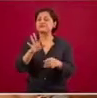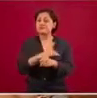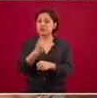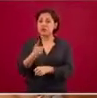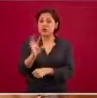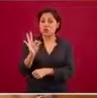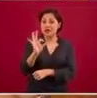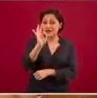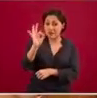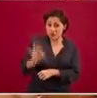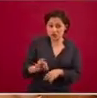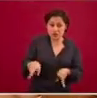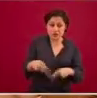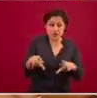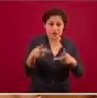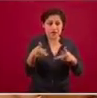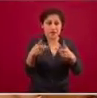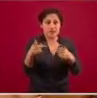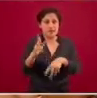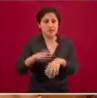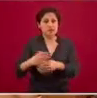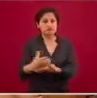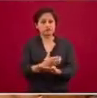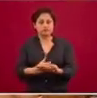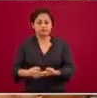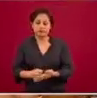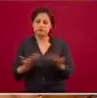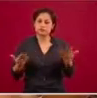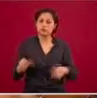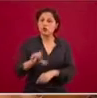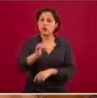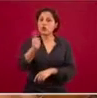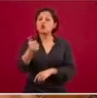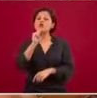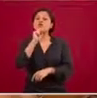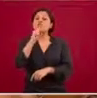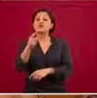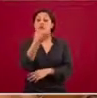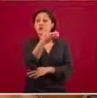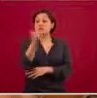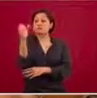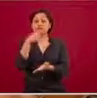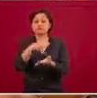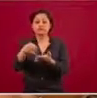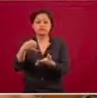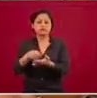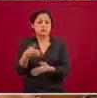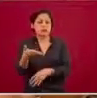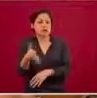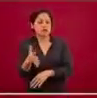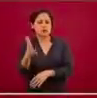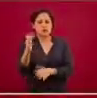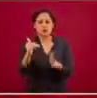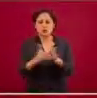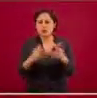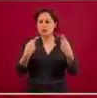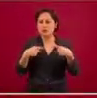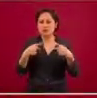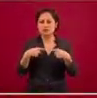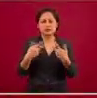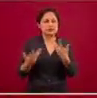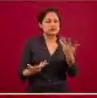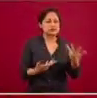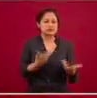have thousands of little stores that selling beer is 40% of their income, and we have sectors that are